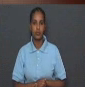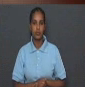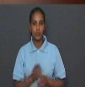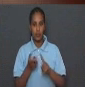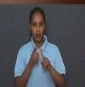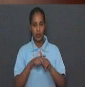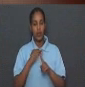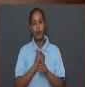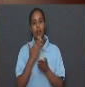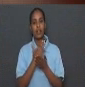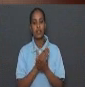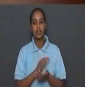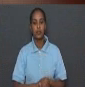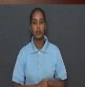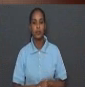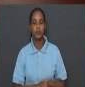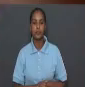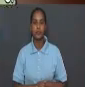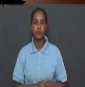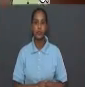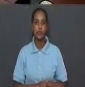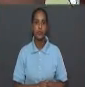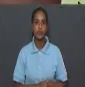Let's get back to our lesson.